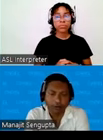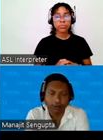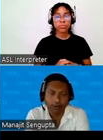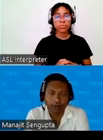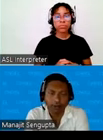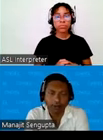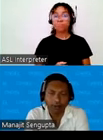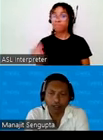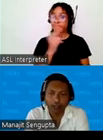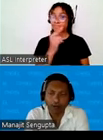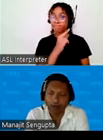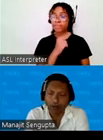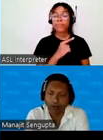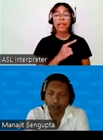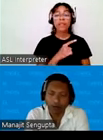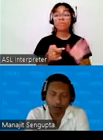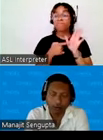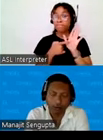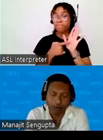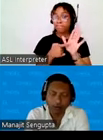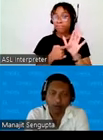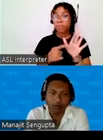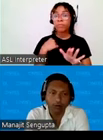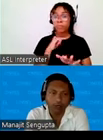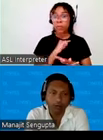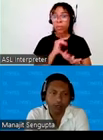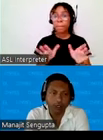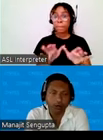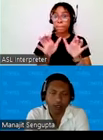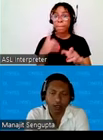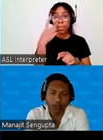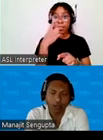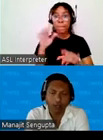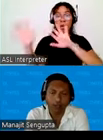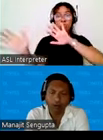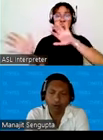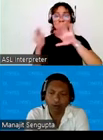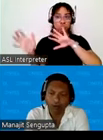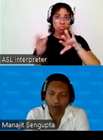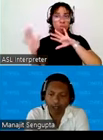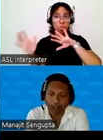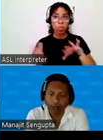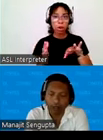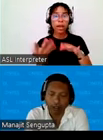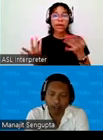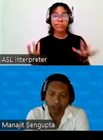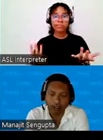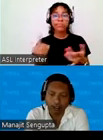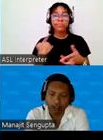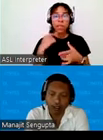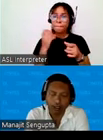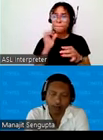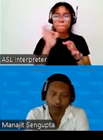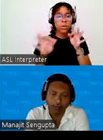This is an example of what we have done with the wind resources. One thing to remember is that high quality data